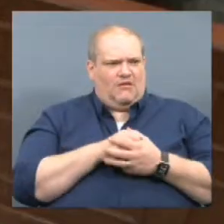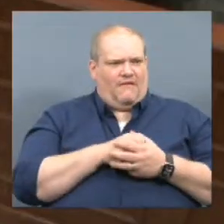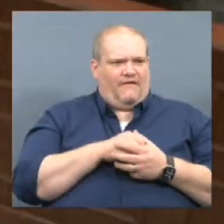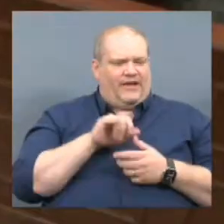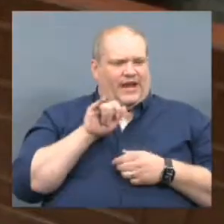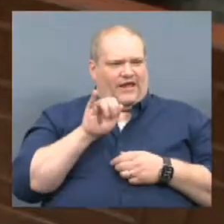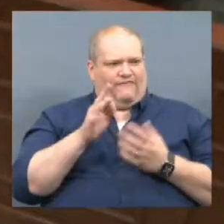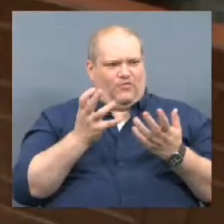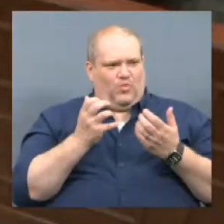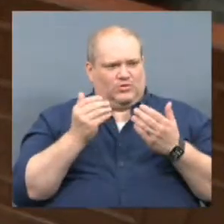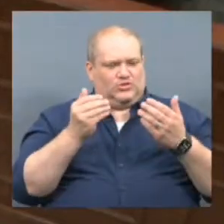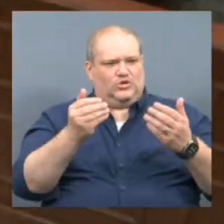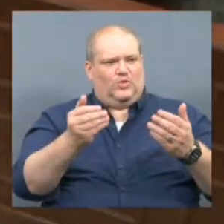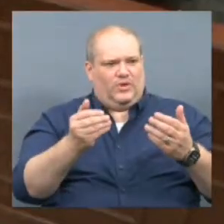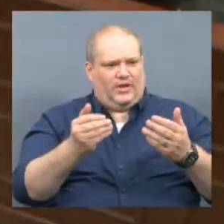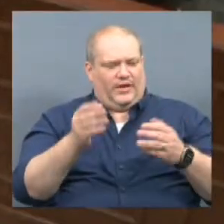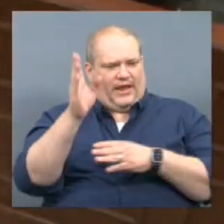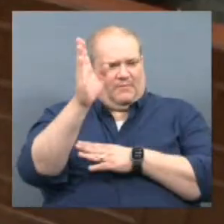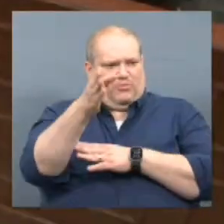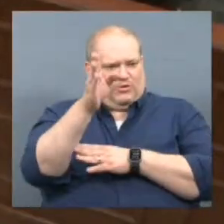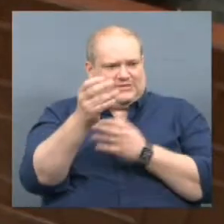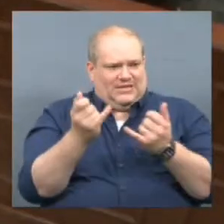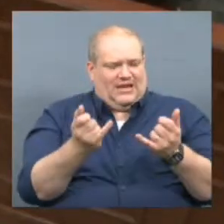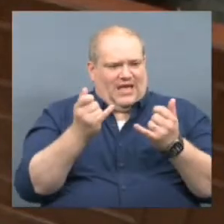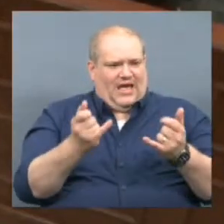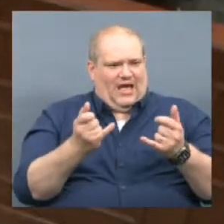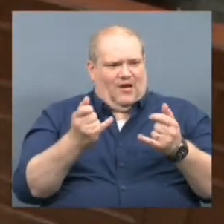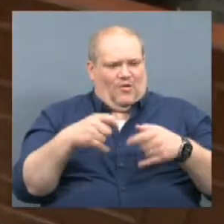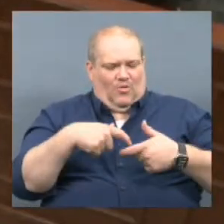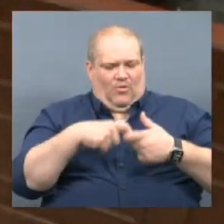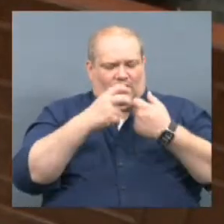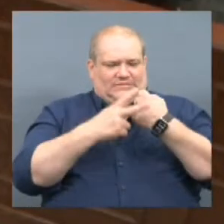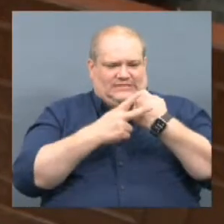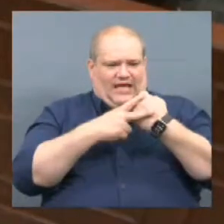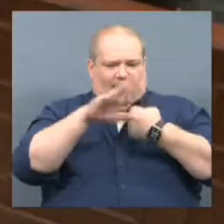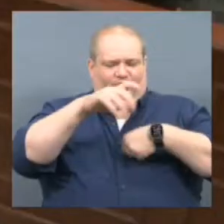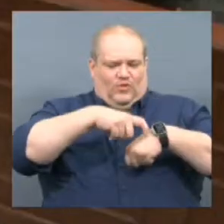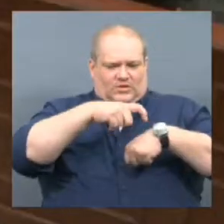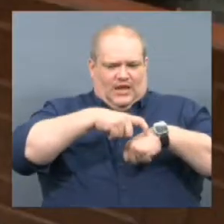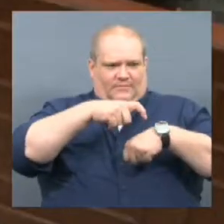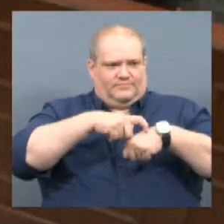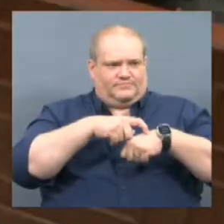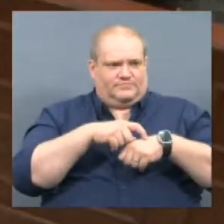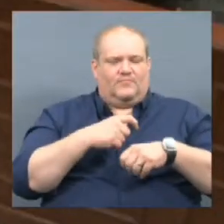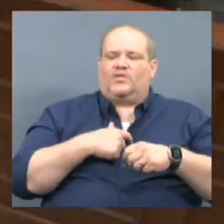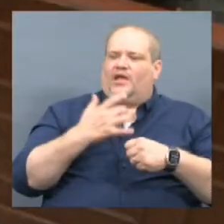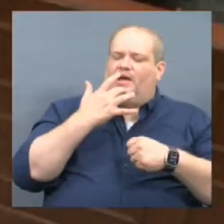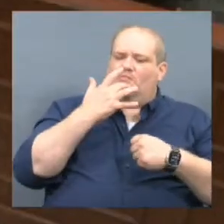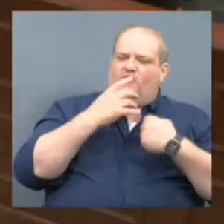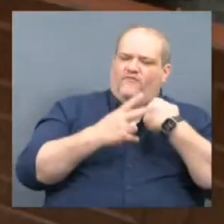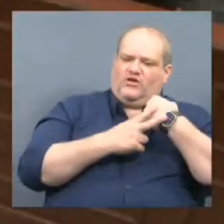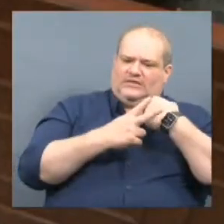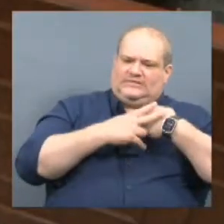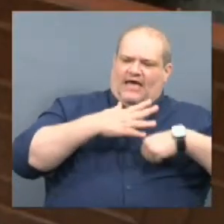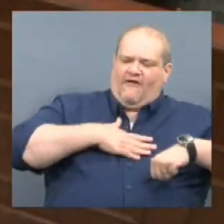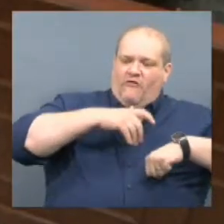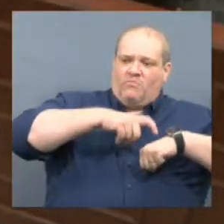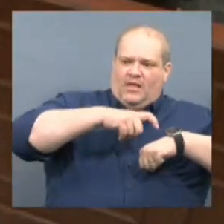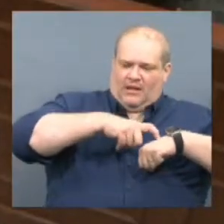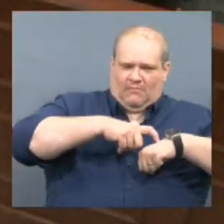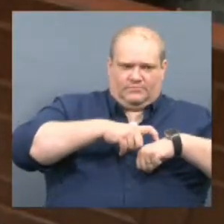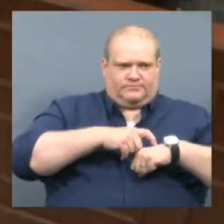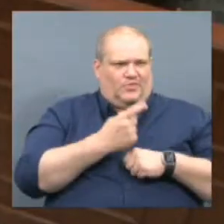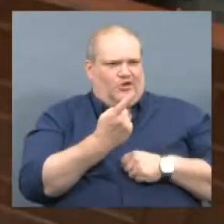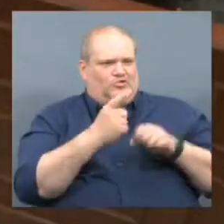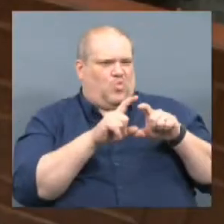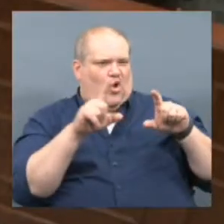would like to go ahead and make your presentation now, or you can defer your time and come back up thereafter. I prefer to defer until after. And there's only